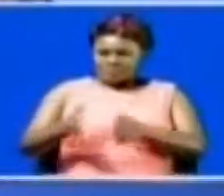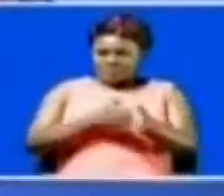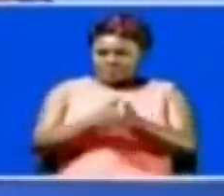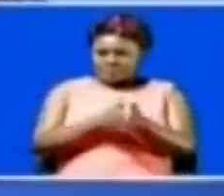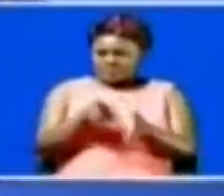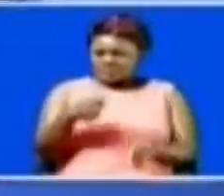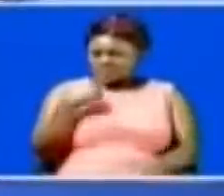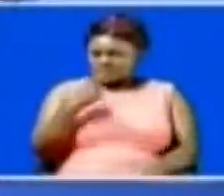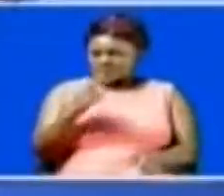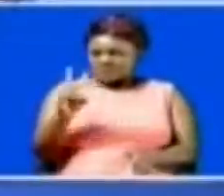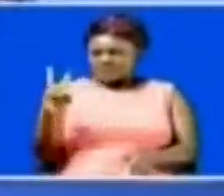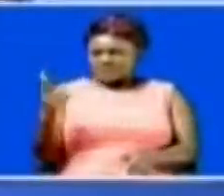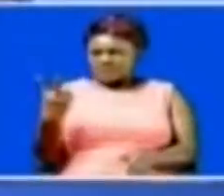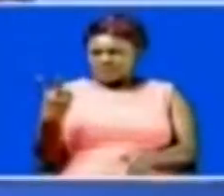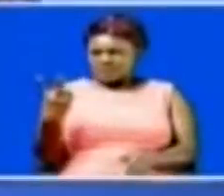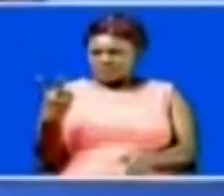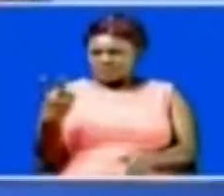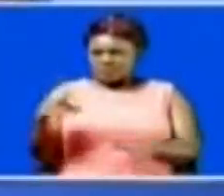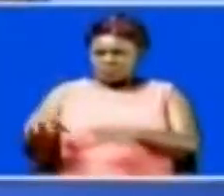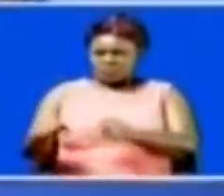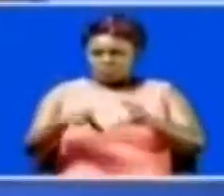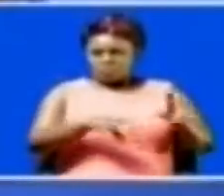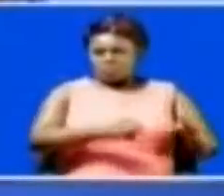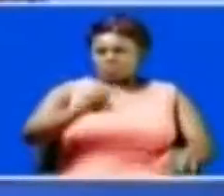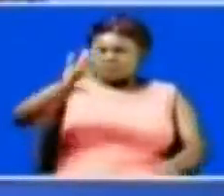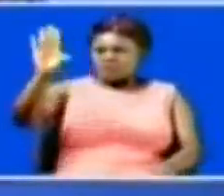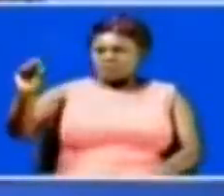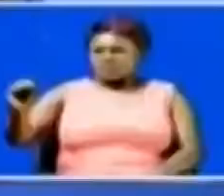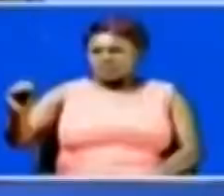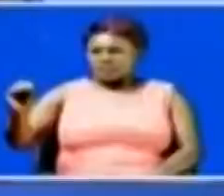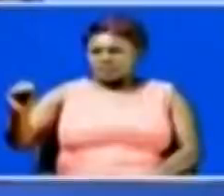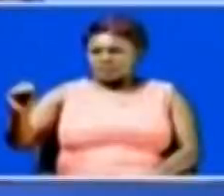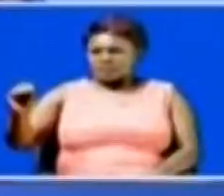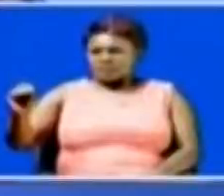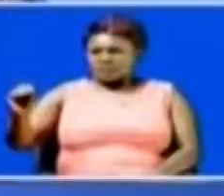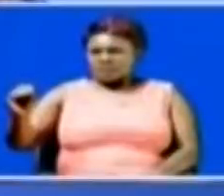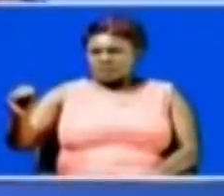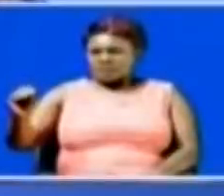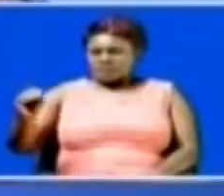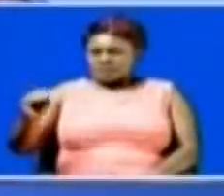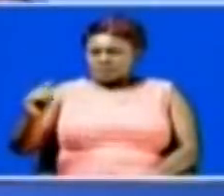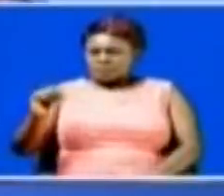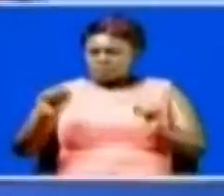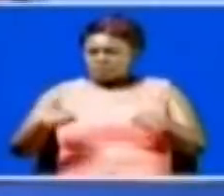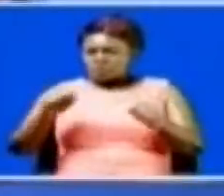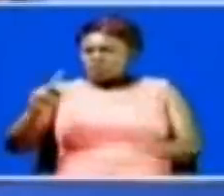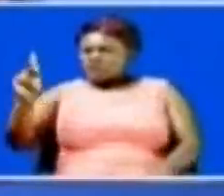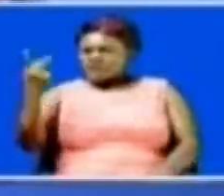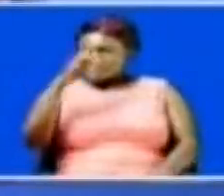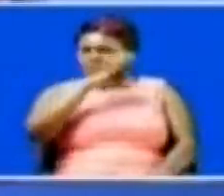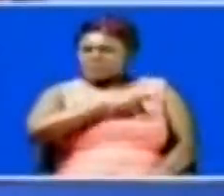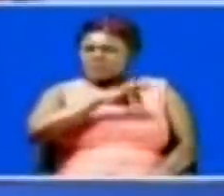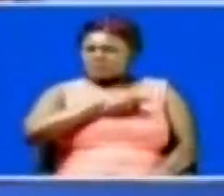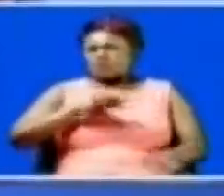have described it as the second quote-unquote scramble for Africa. Do Kenyans, in your view, stand to benefit, or are we being